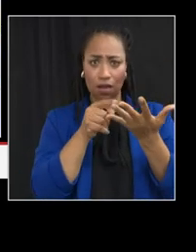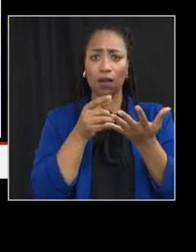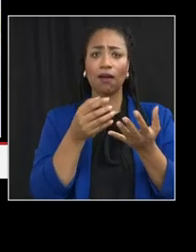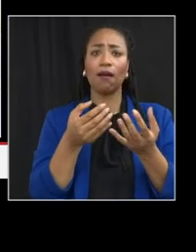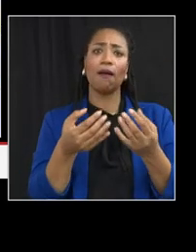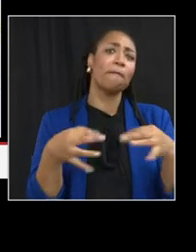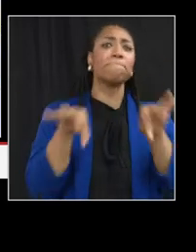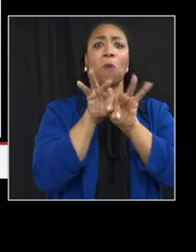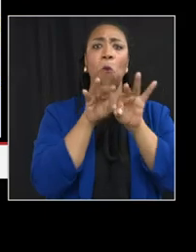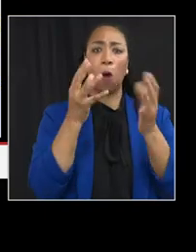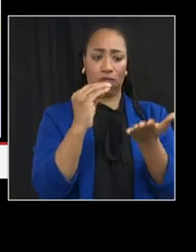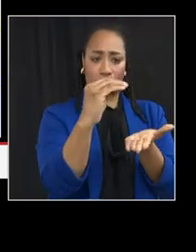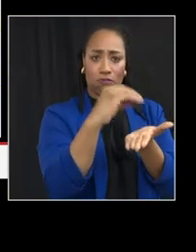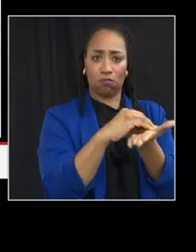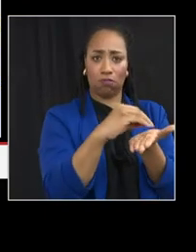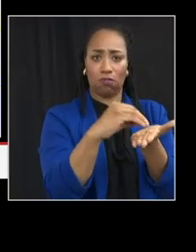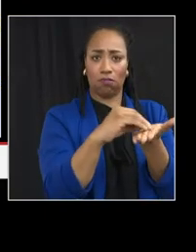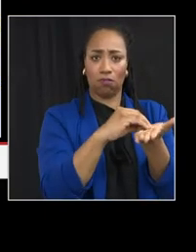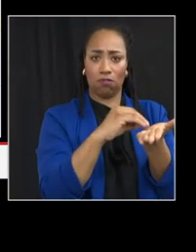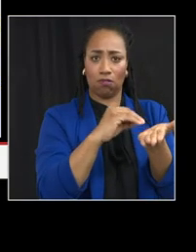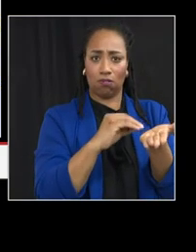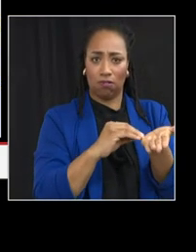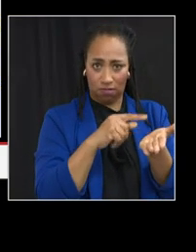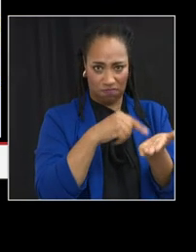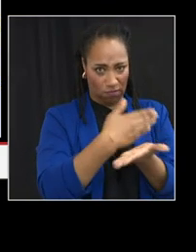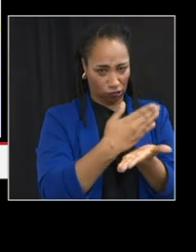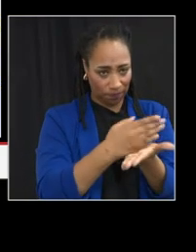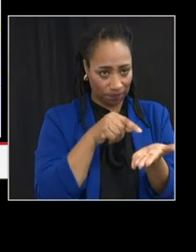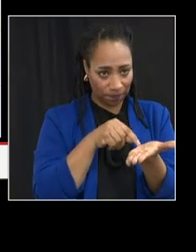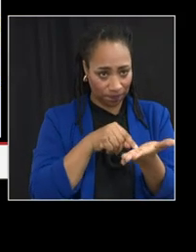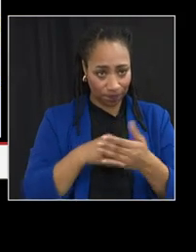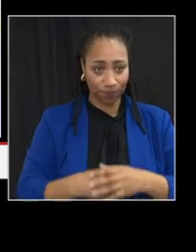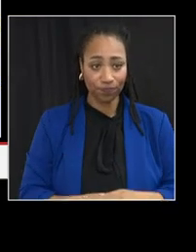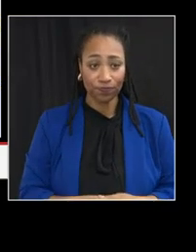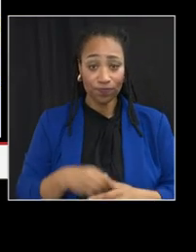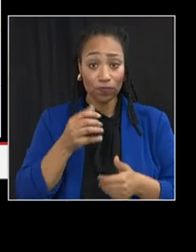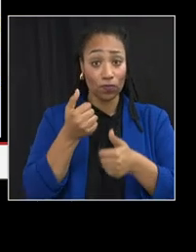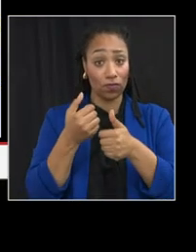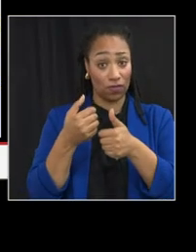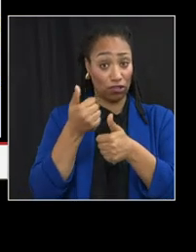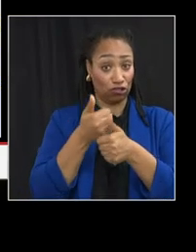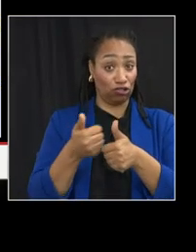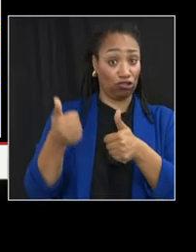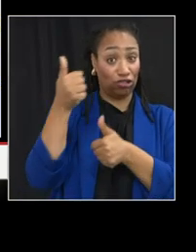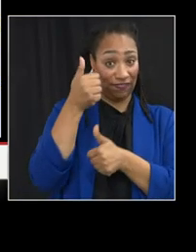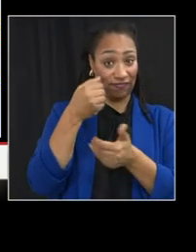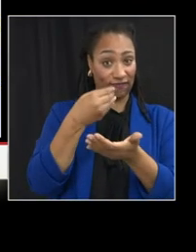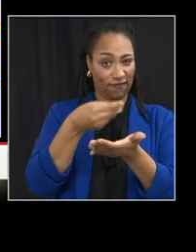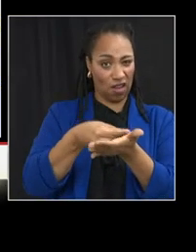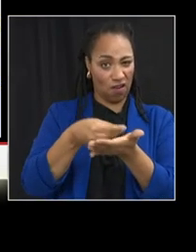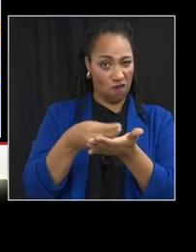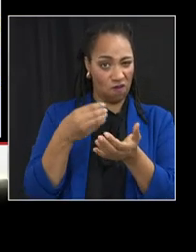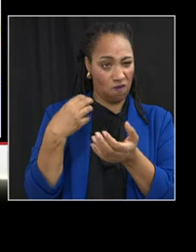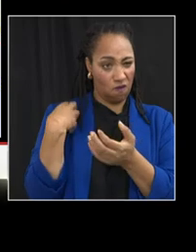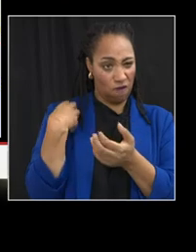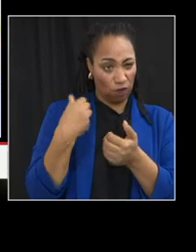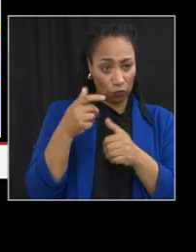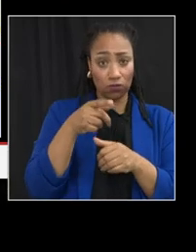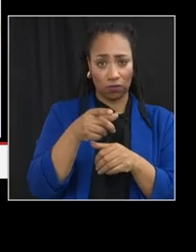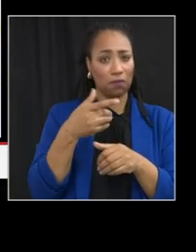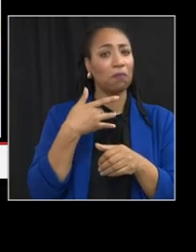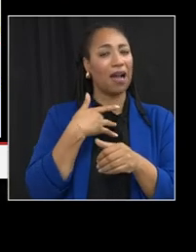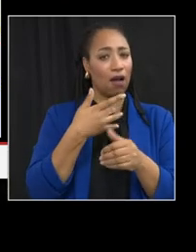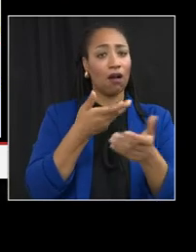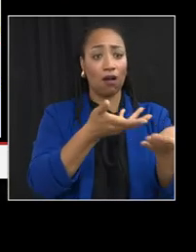officer will tell us, give us an estimate about how much money we'll have coming in for next year. And based on